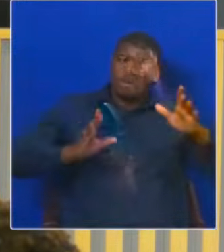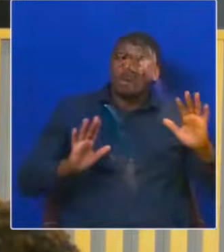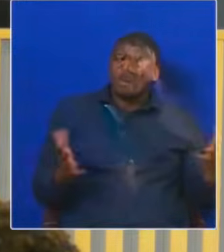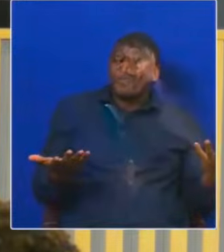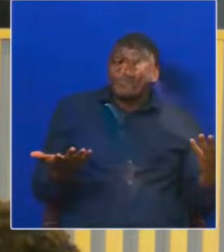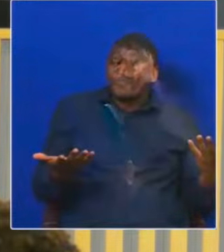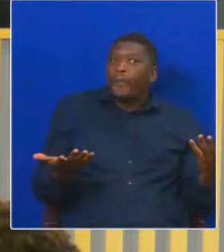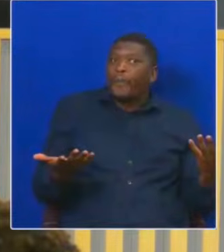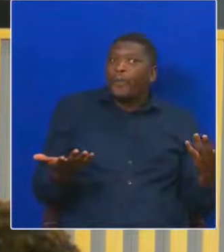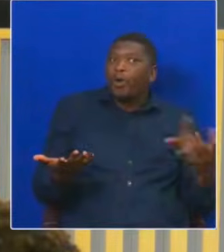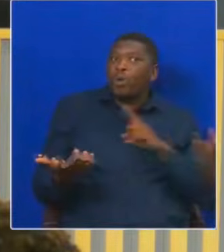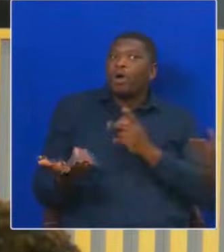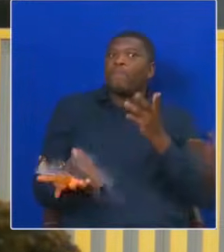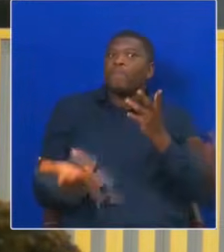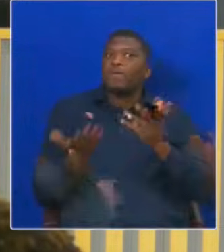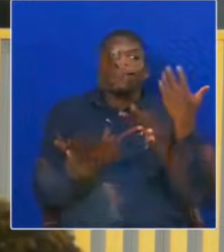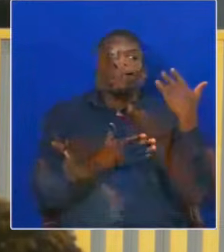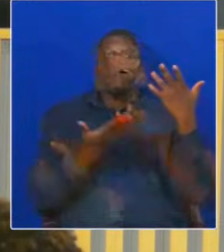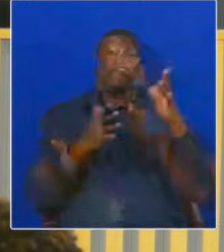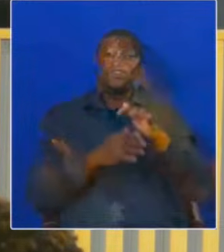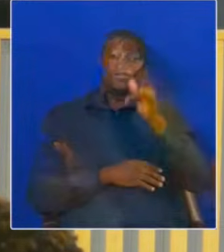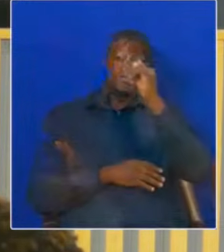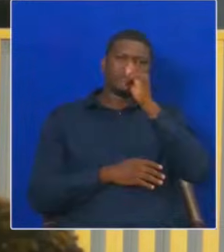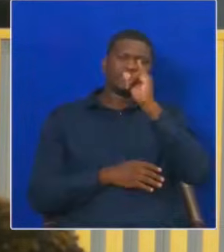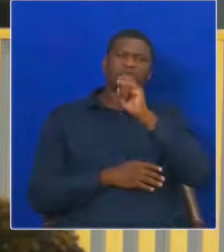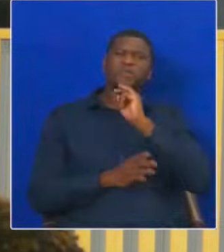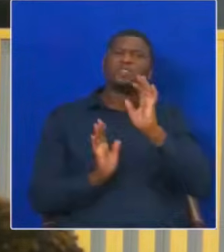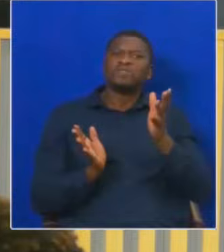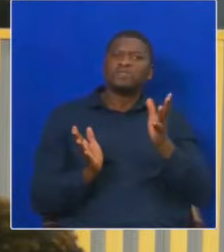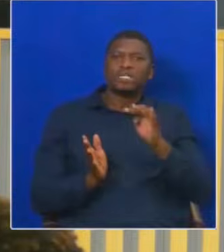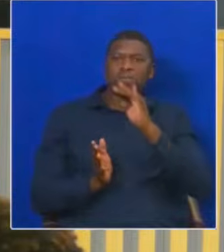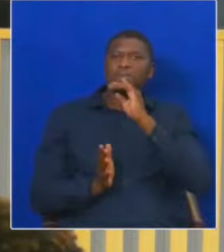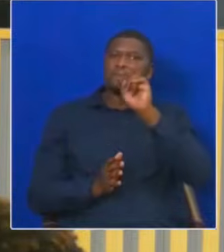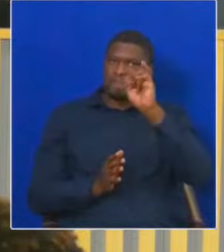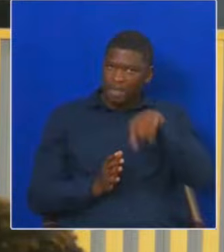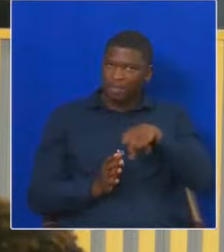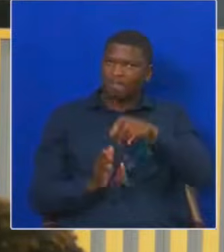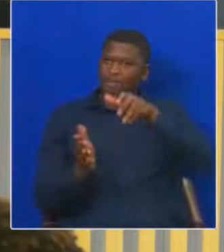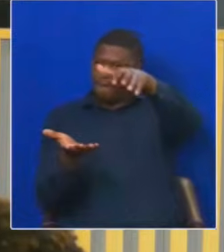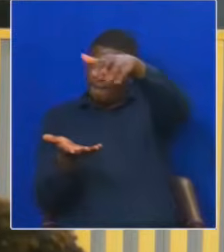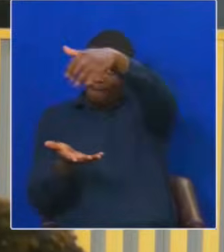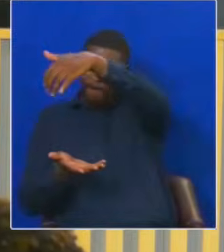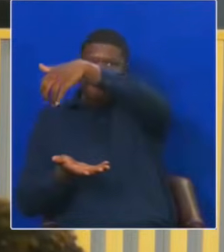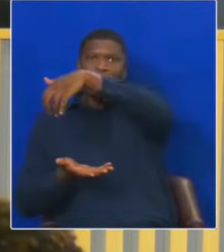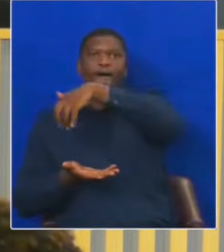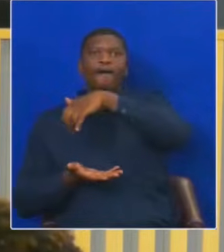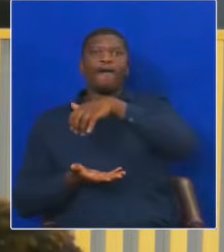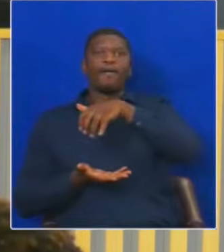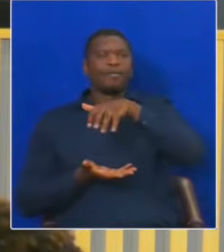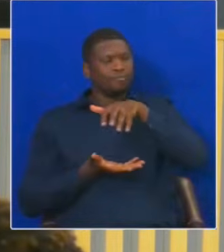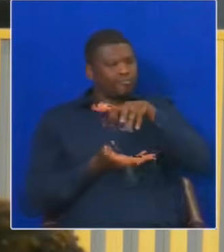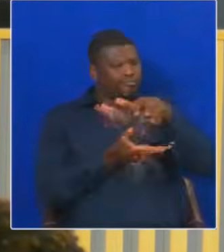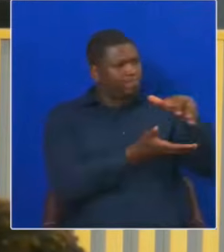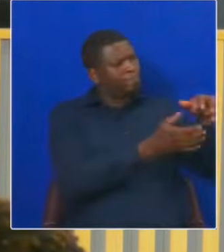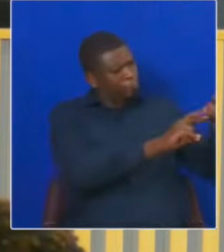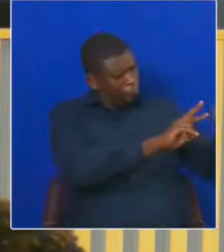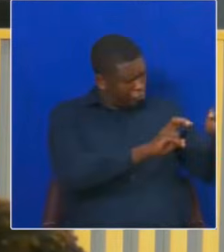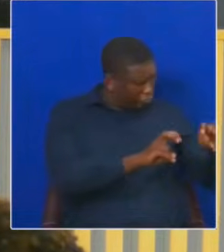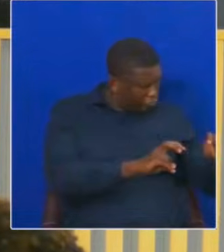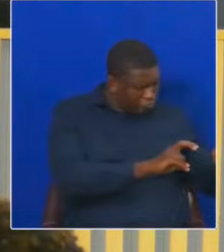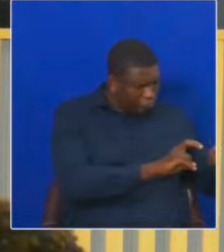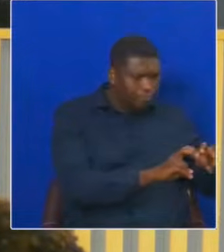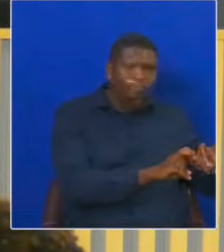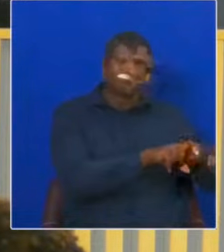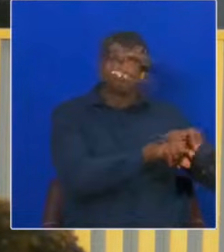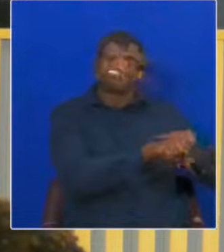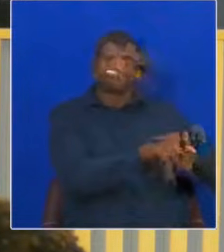crime, they should be tested and the results thereof